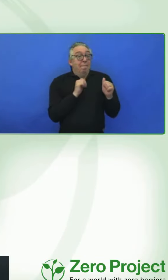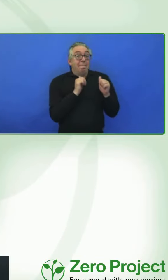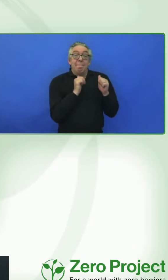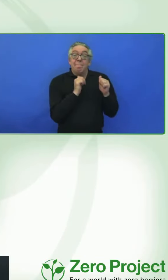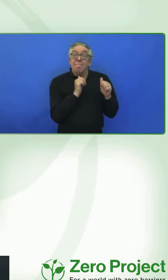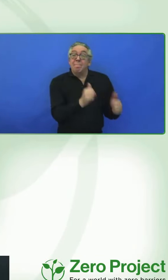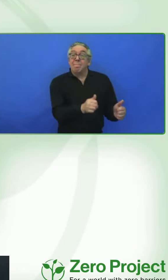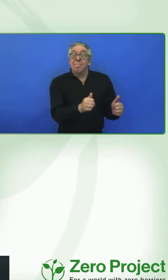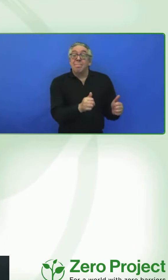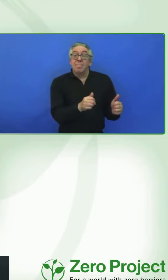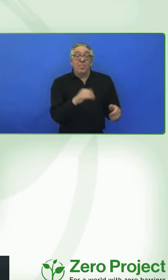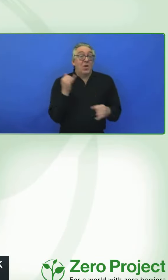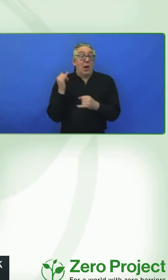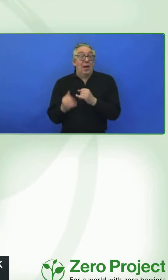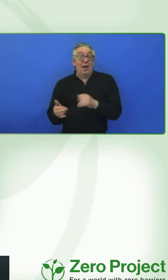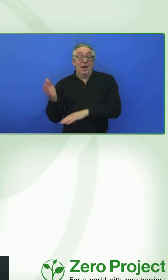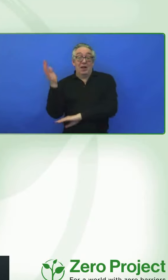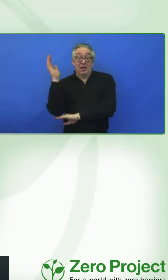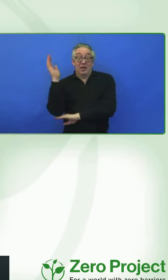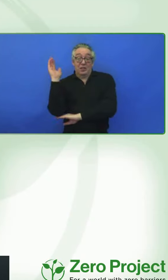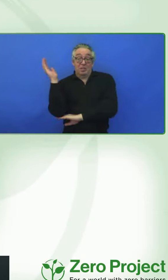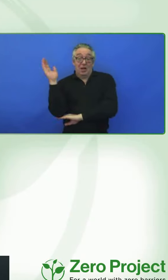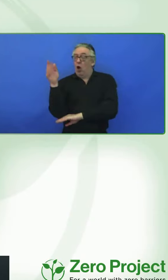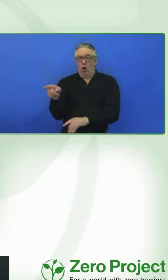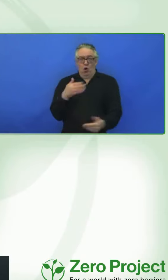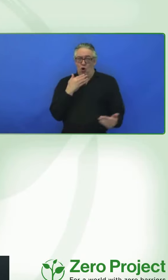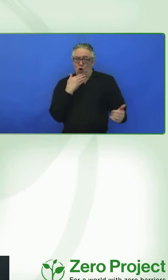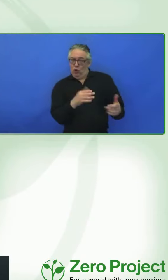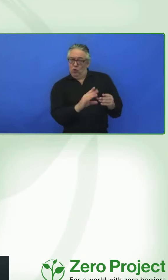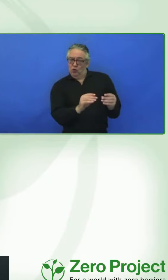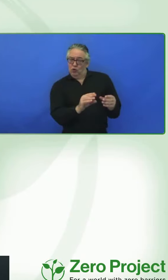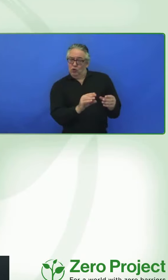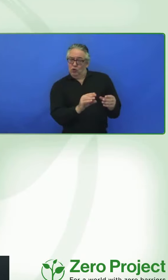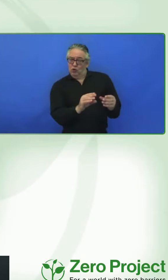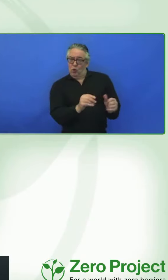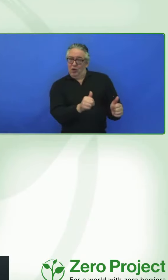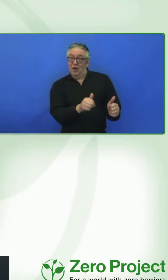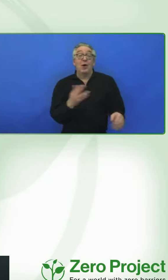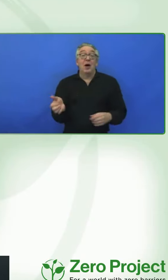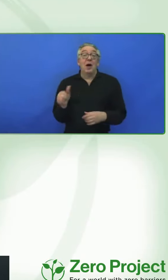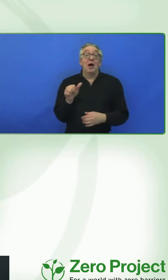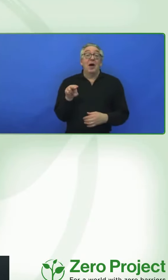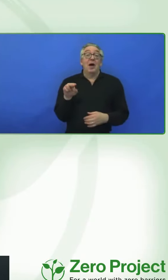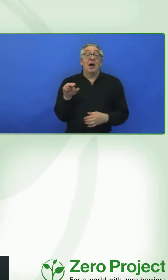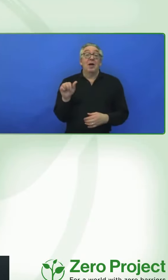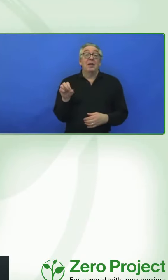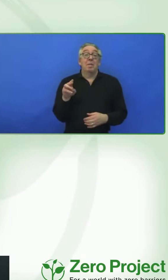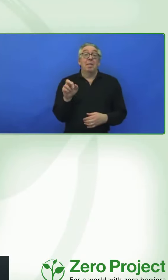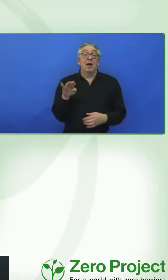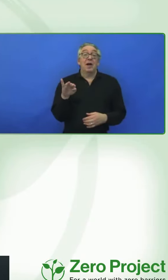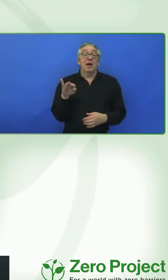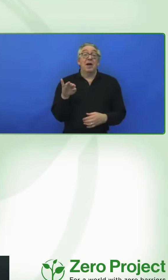speaker, but it's a great story, Ana Maria Vieitez, coming to us from Barcelona, please.